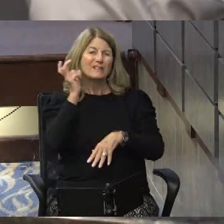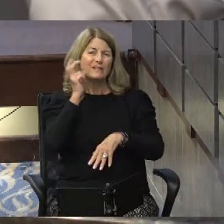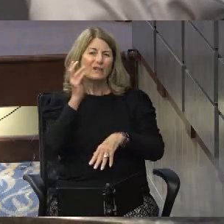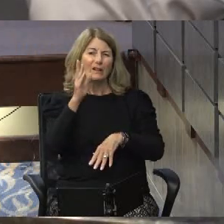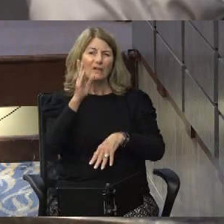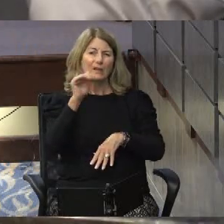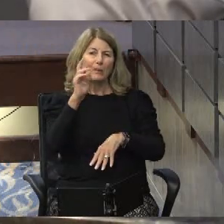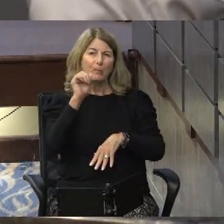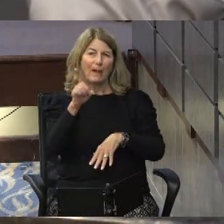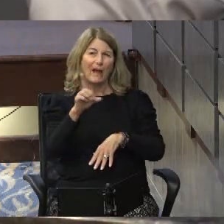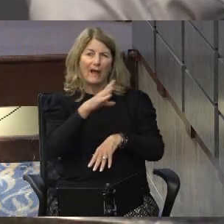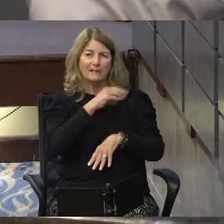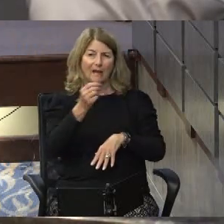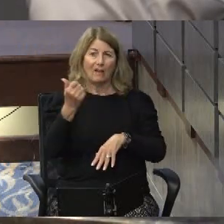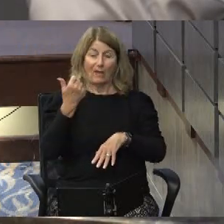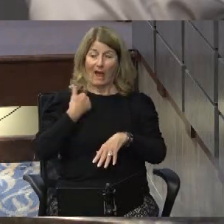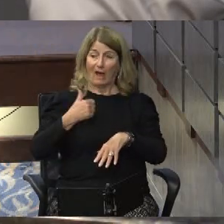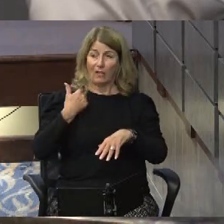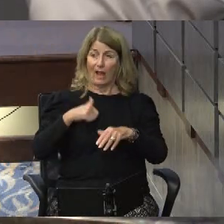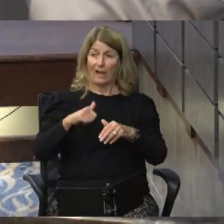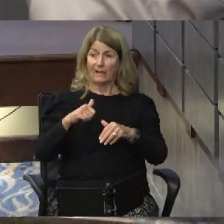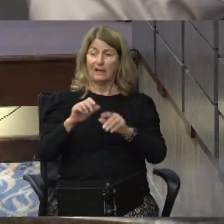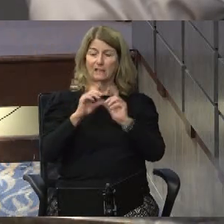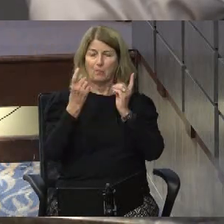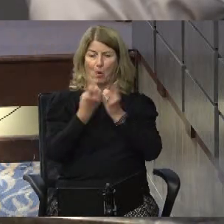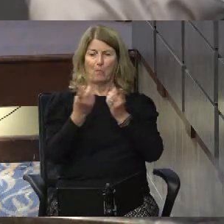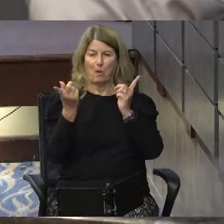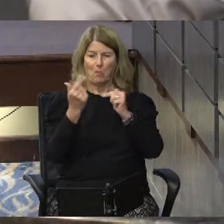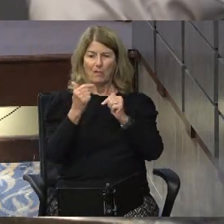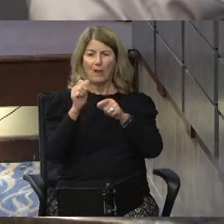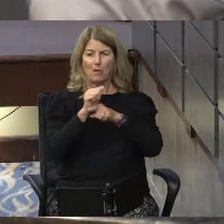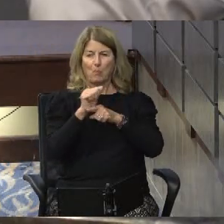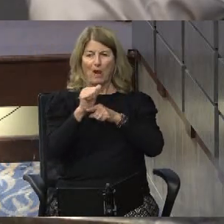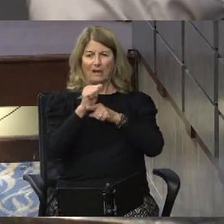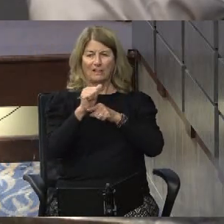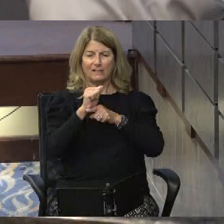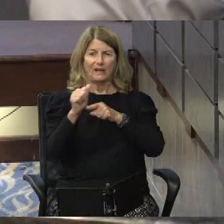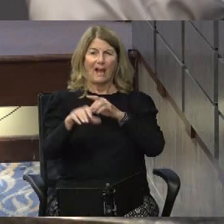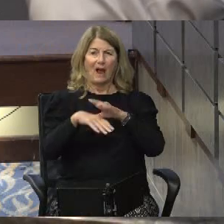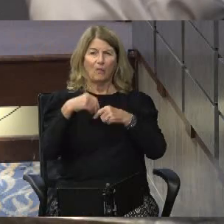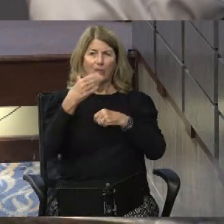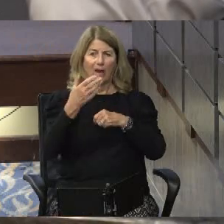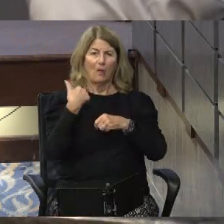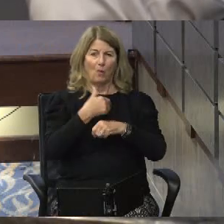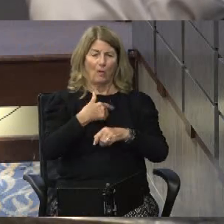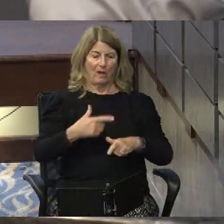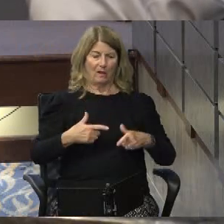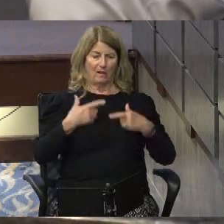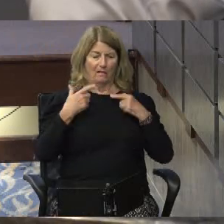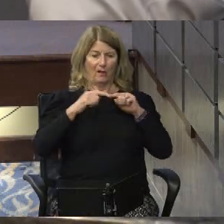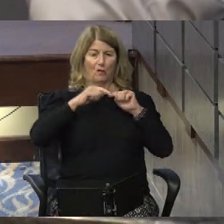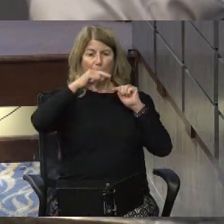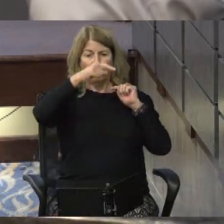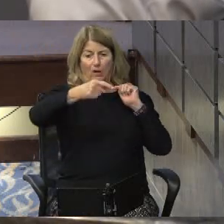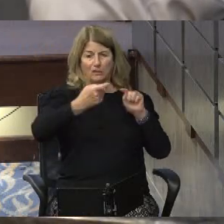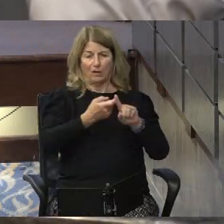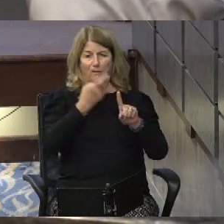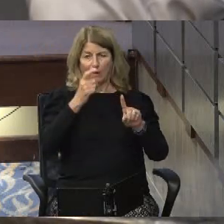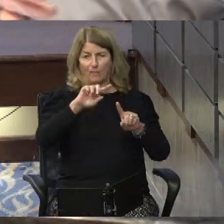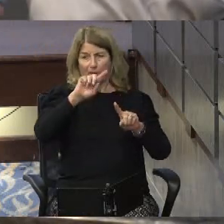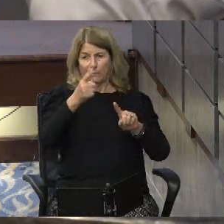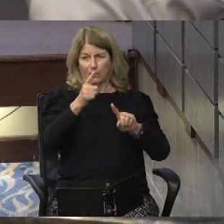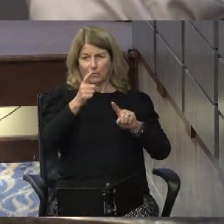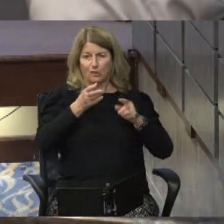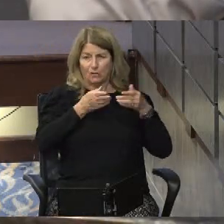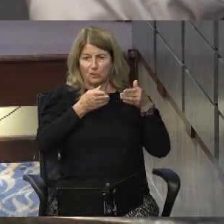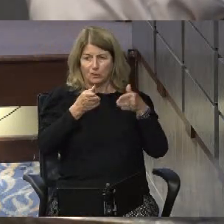athletics departments when they were practicing out there. But we lived directly across from First Street Cemetery. So all